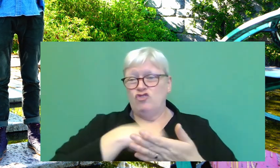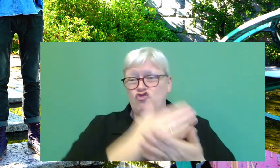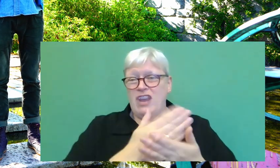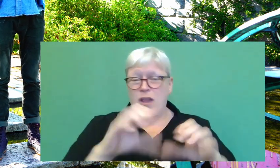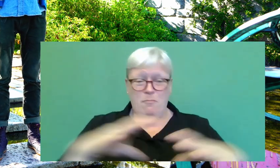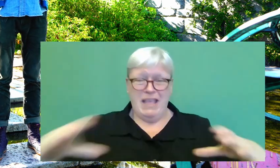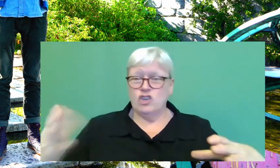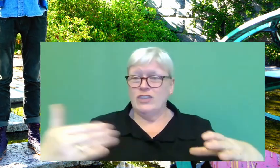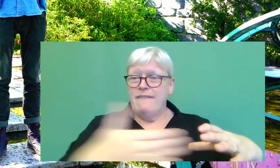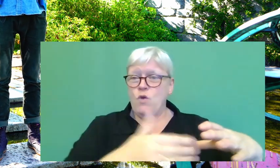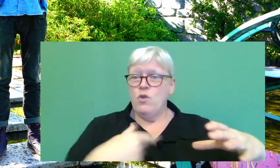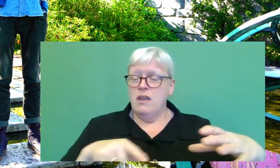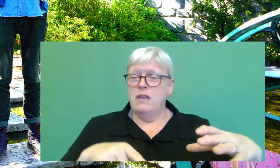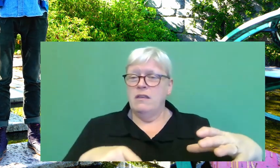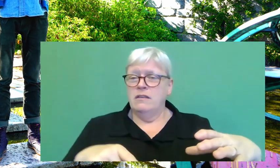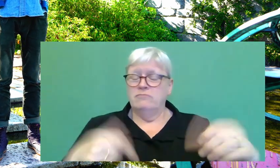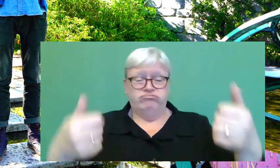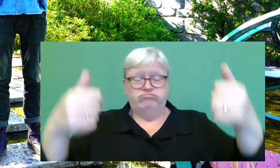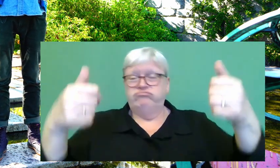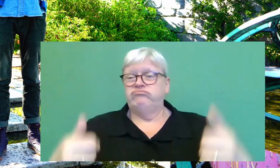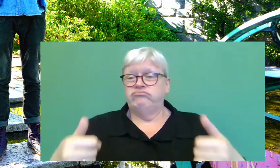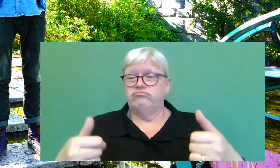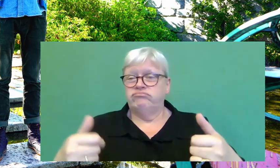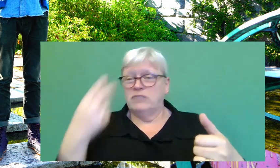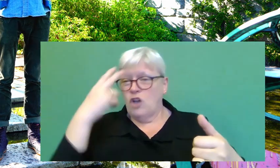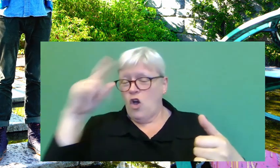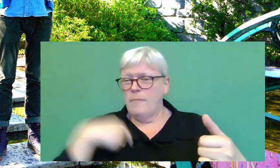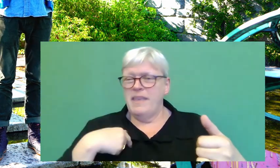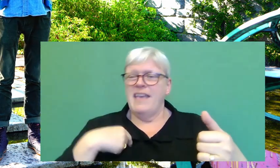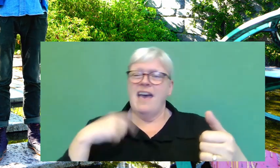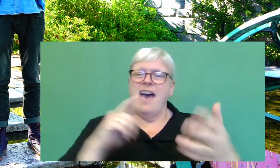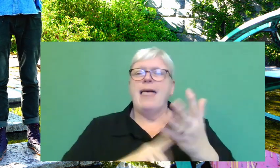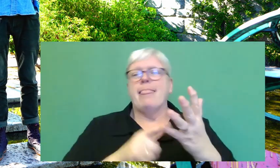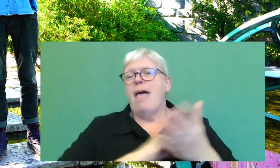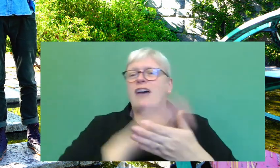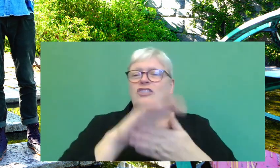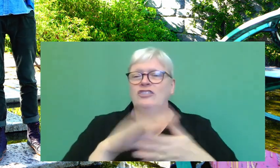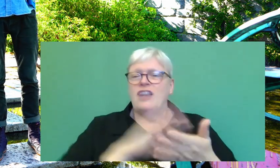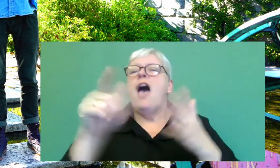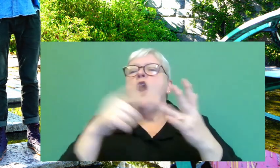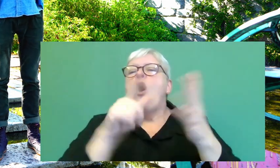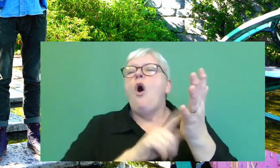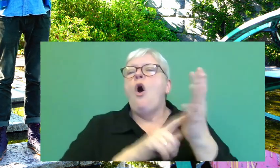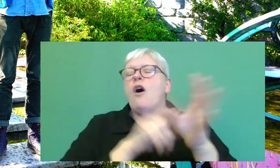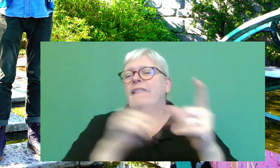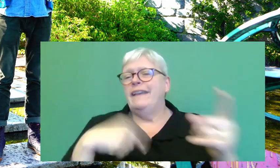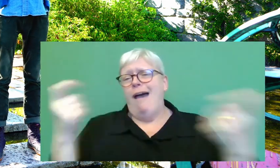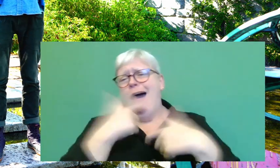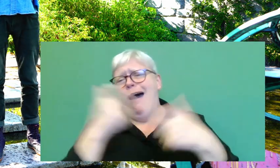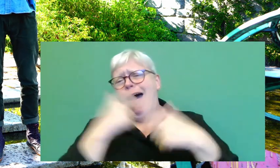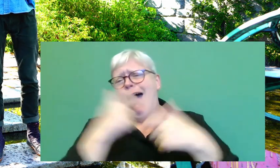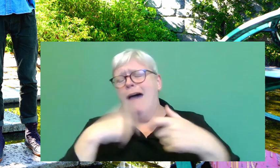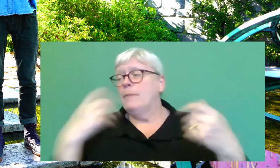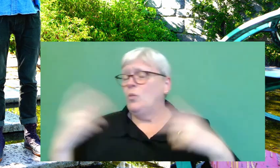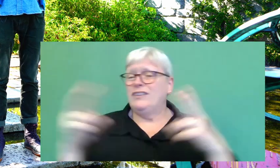crumb indulgent, and you call me a lush to Holly's hilarity, but we are twinned in this bonhomie. I do not regret